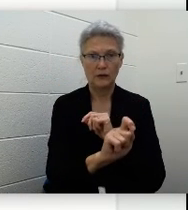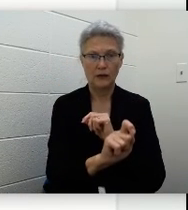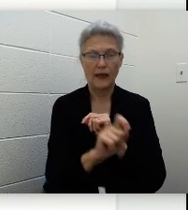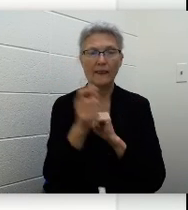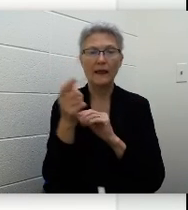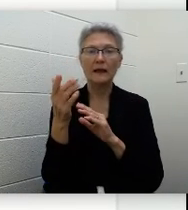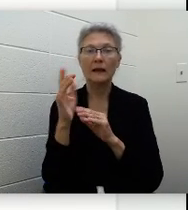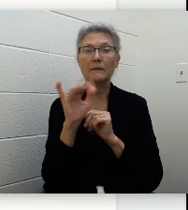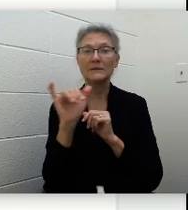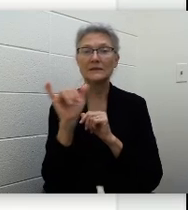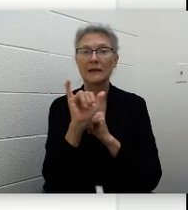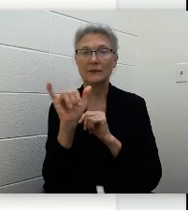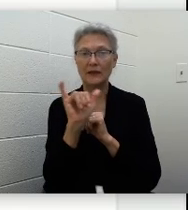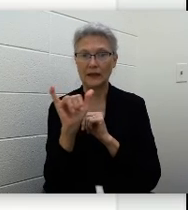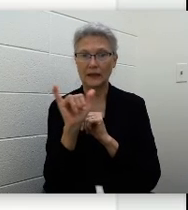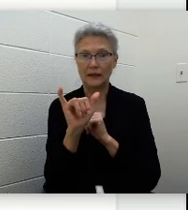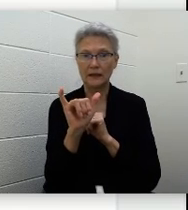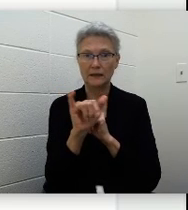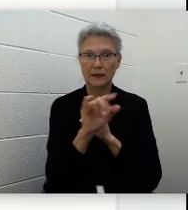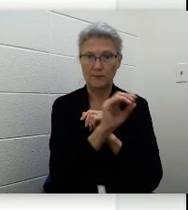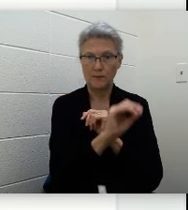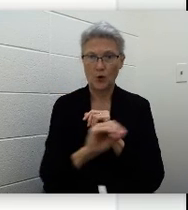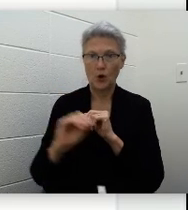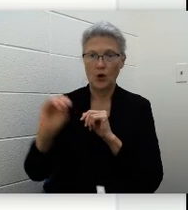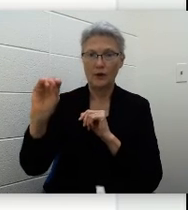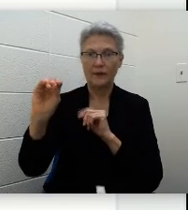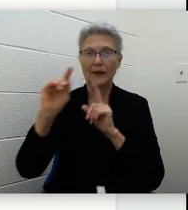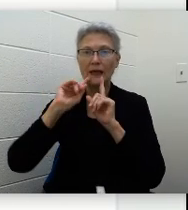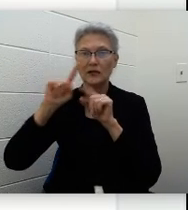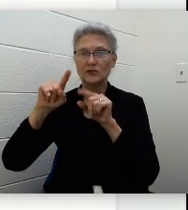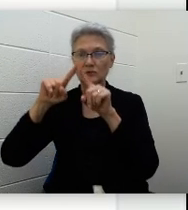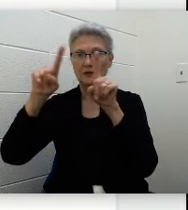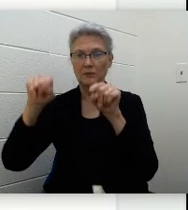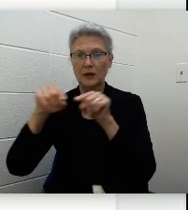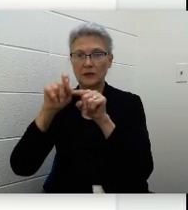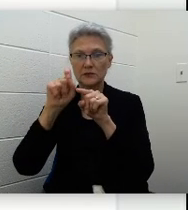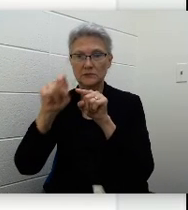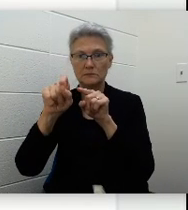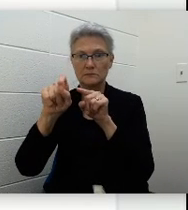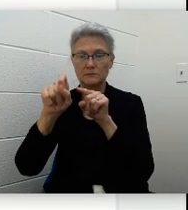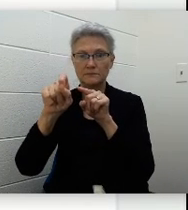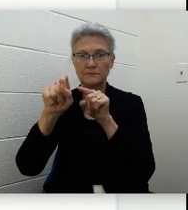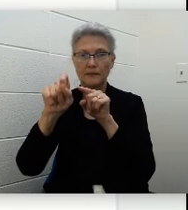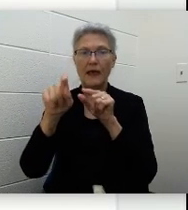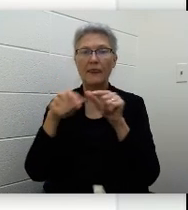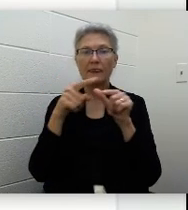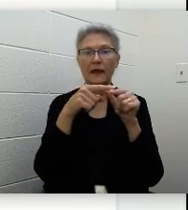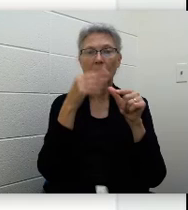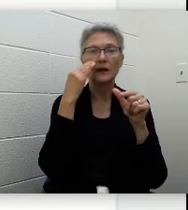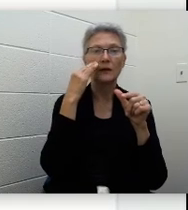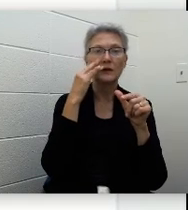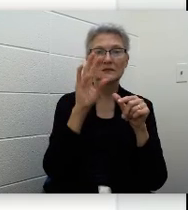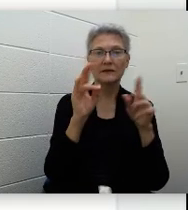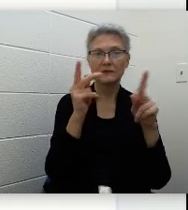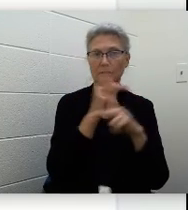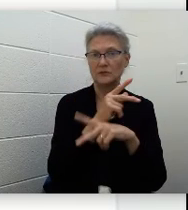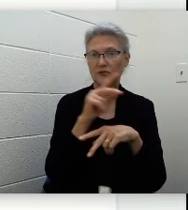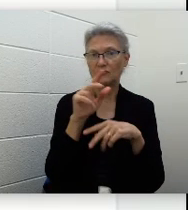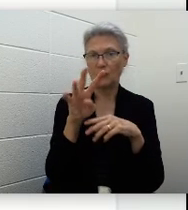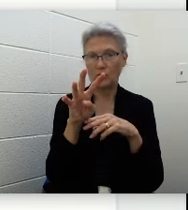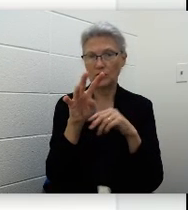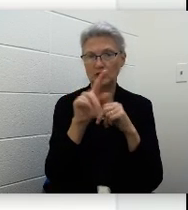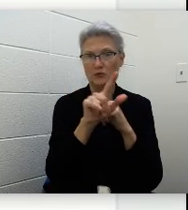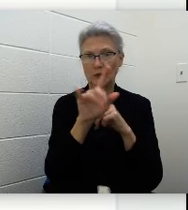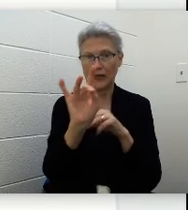mirror that over here, and I'm going to place my partial product in the box. And then I know that 7 times 4